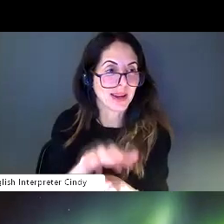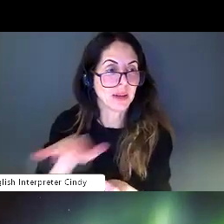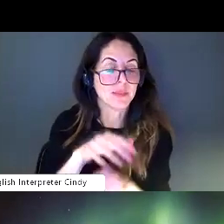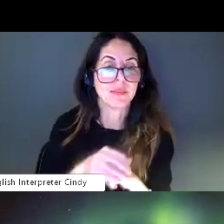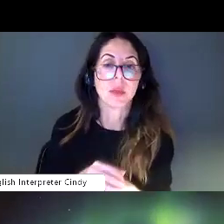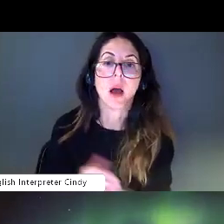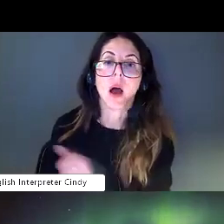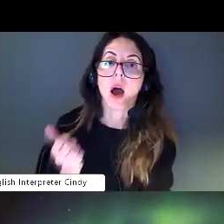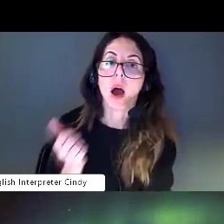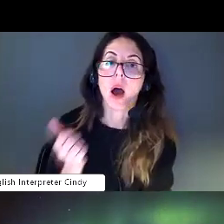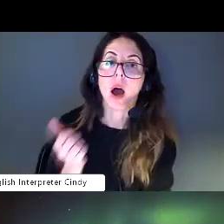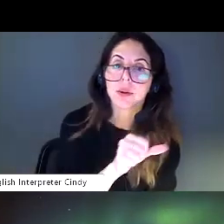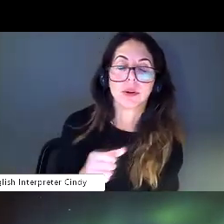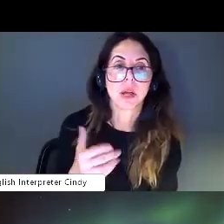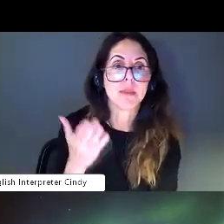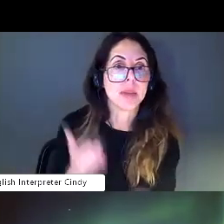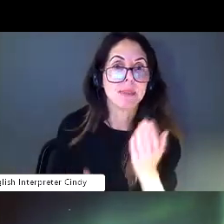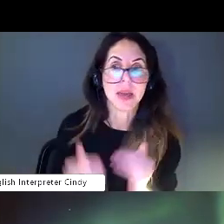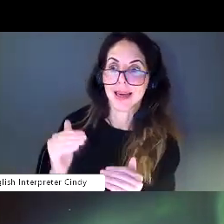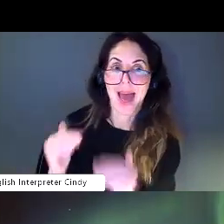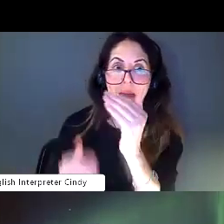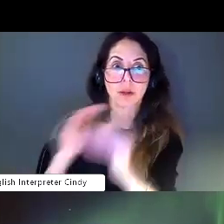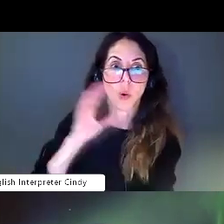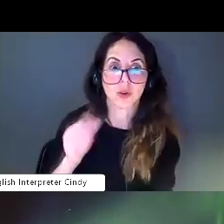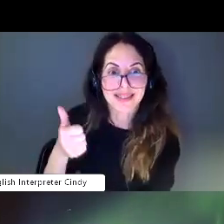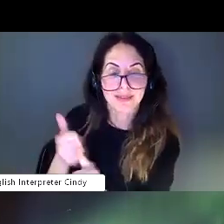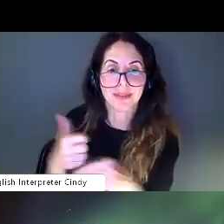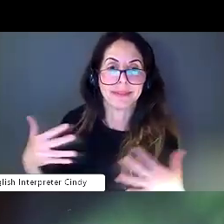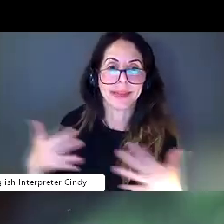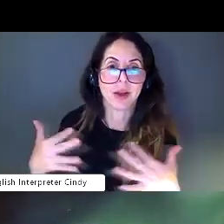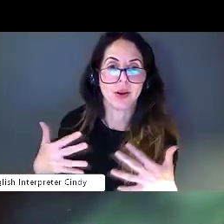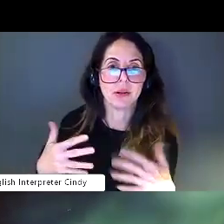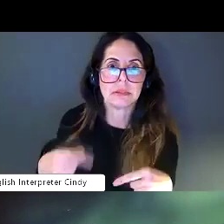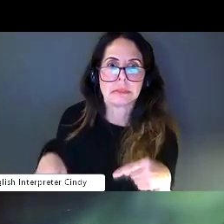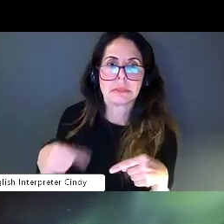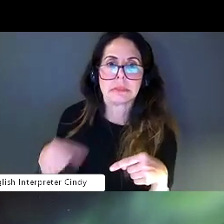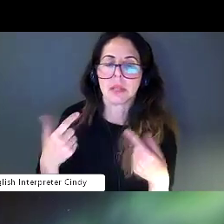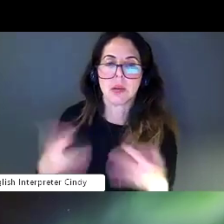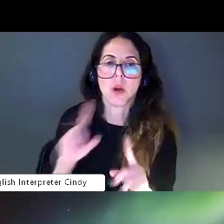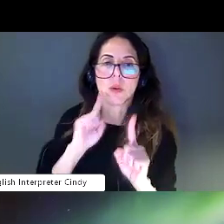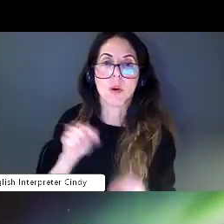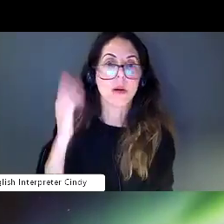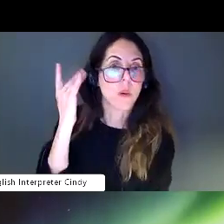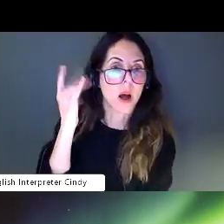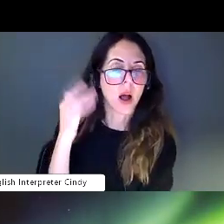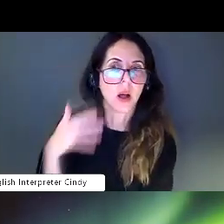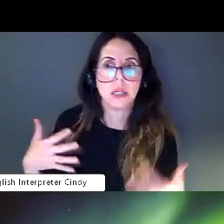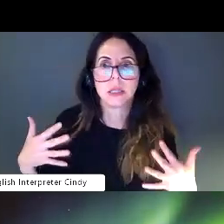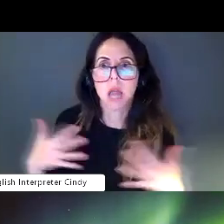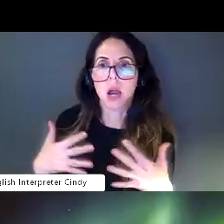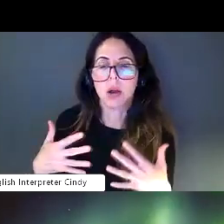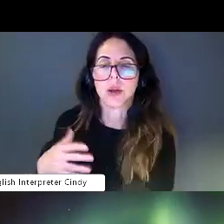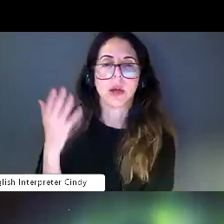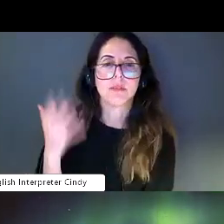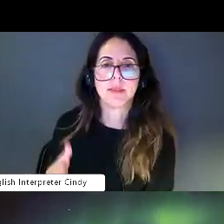mention that an older adult might be fearful or apprehensive themselves about reporting it due to fears of a loss